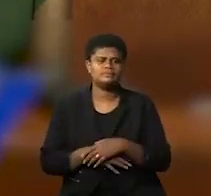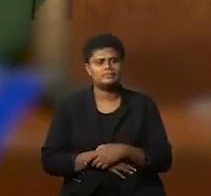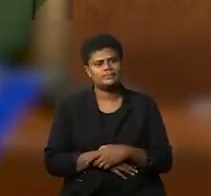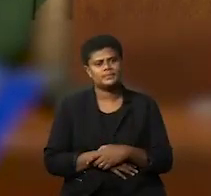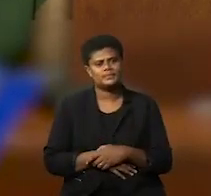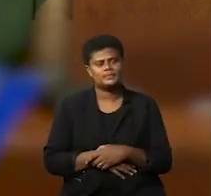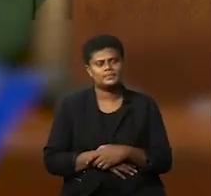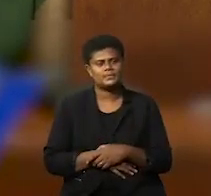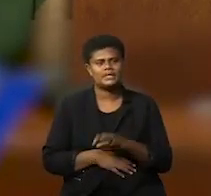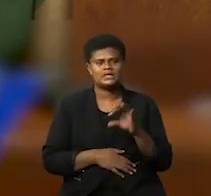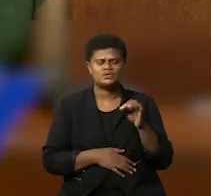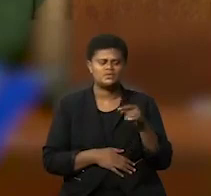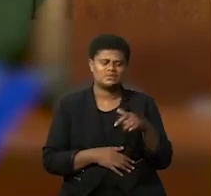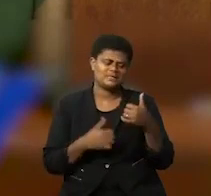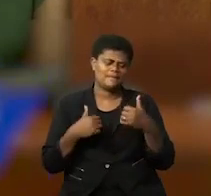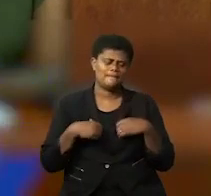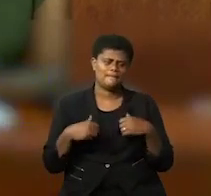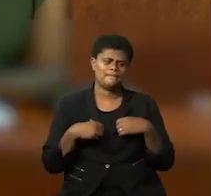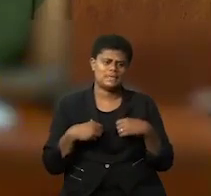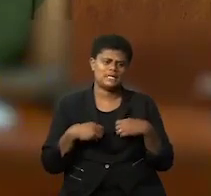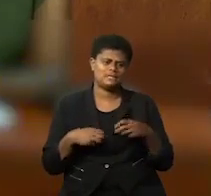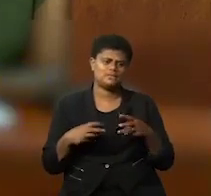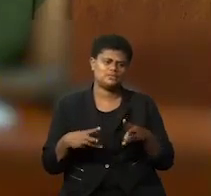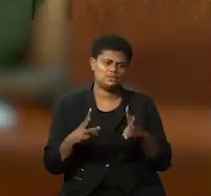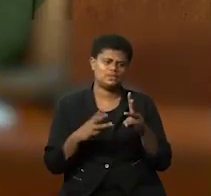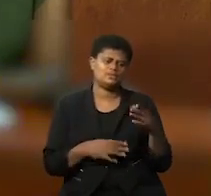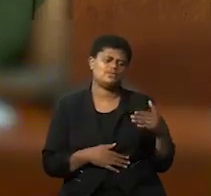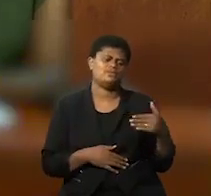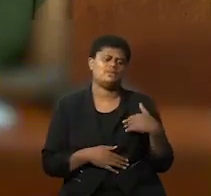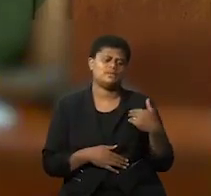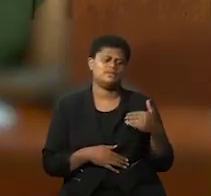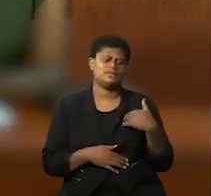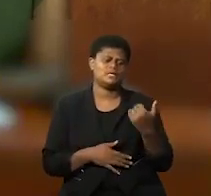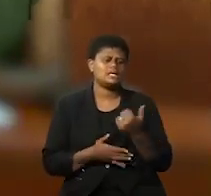that practical living and practical